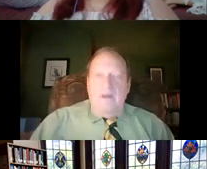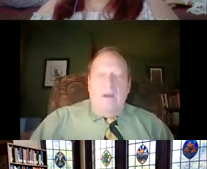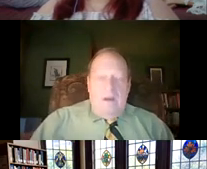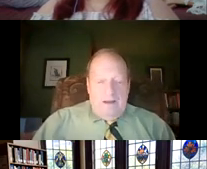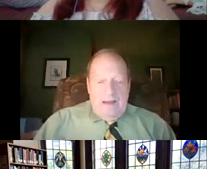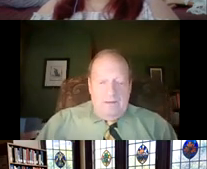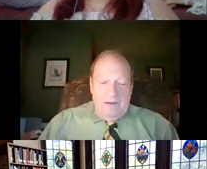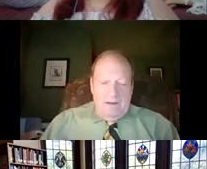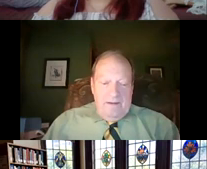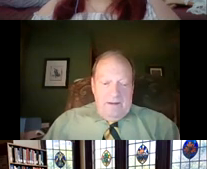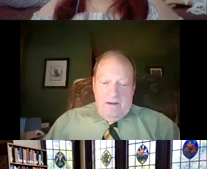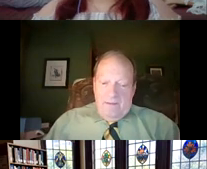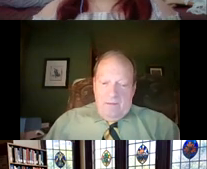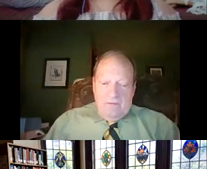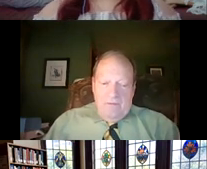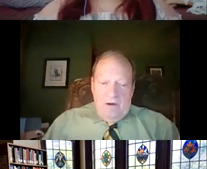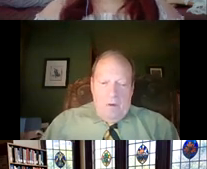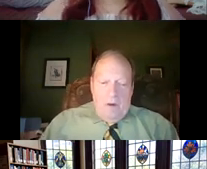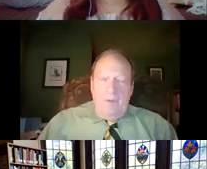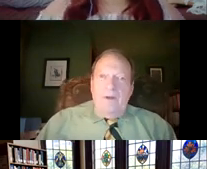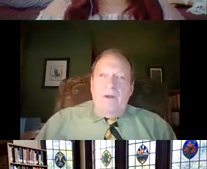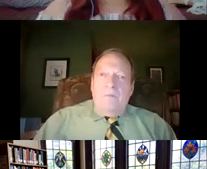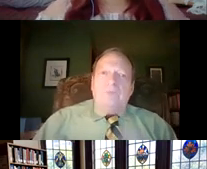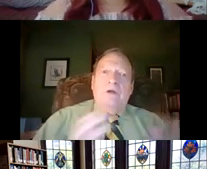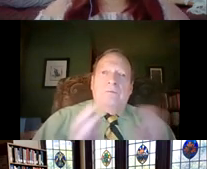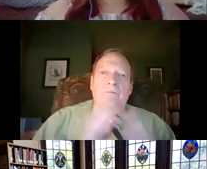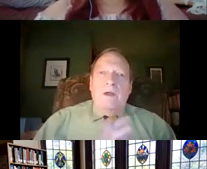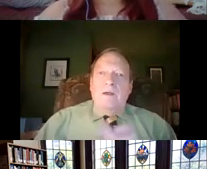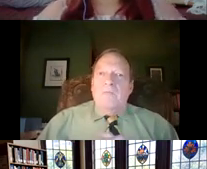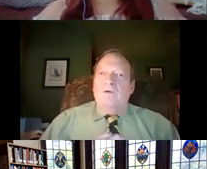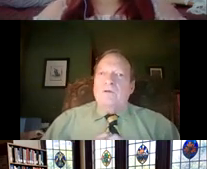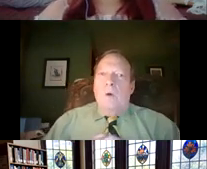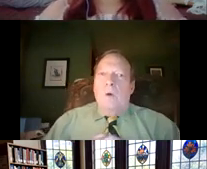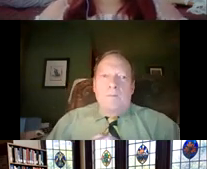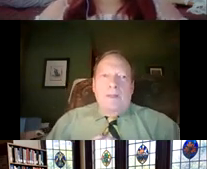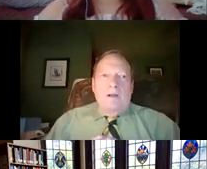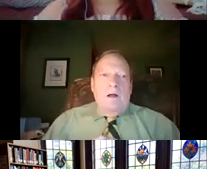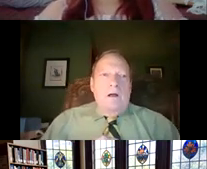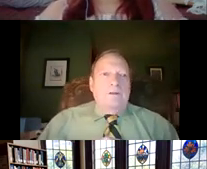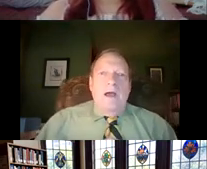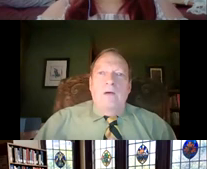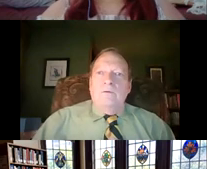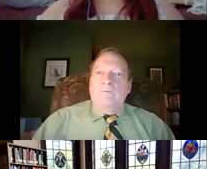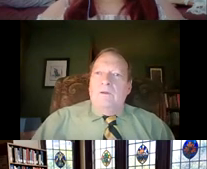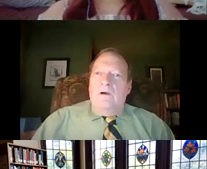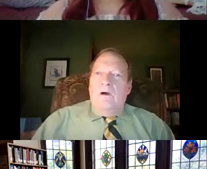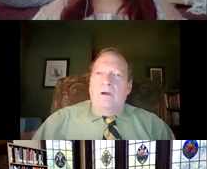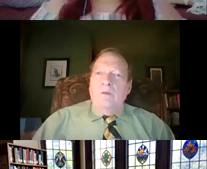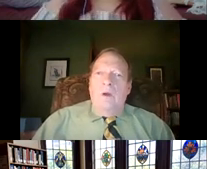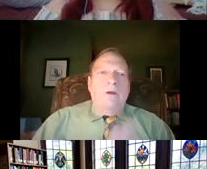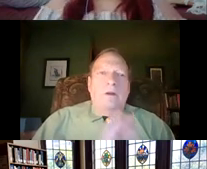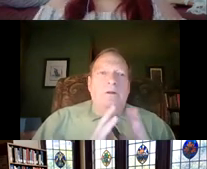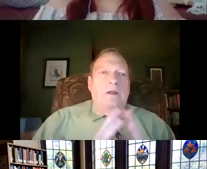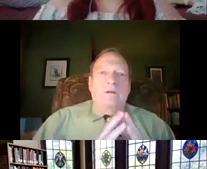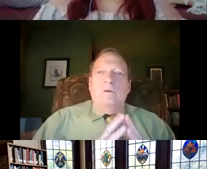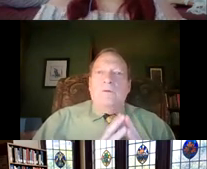and Catholic. There was a fire department, but still a fairly small town and hardly